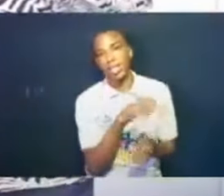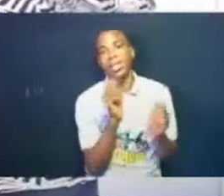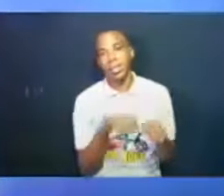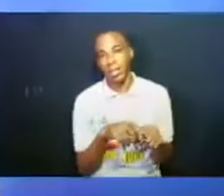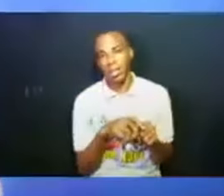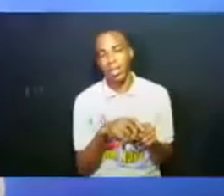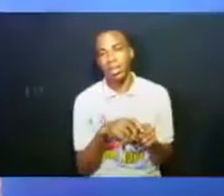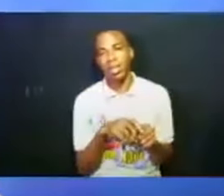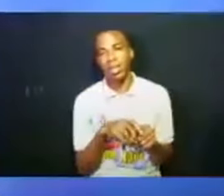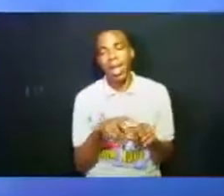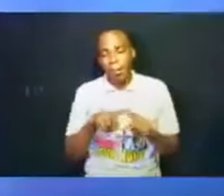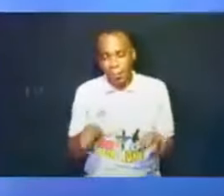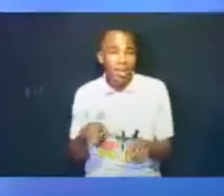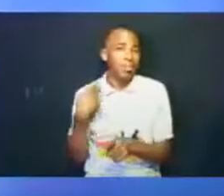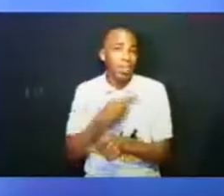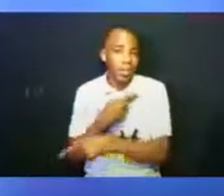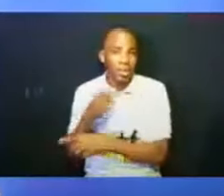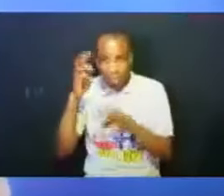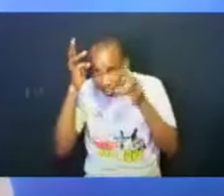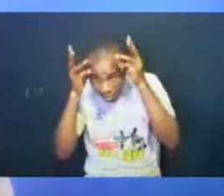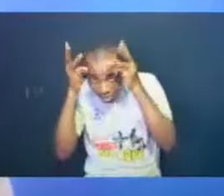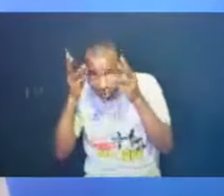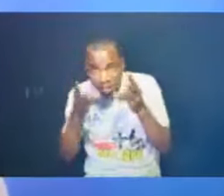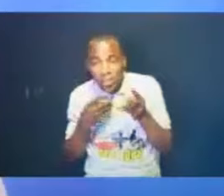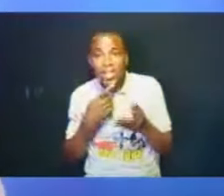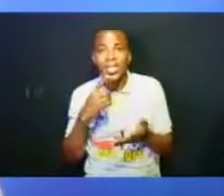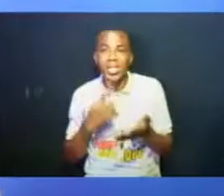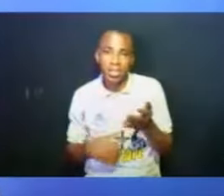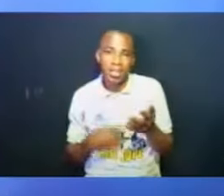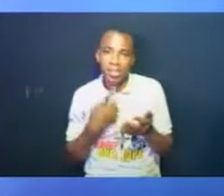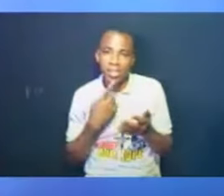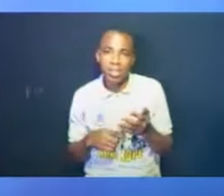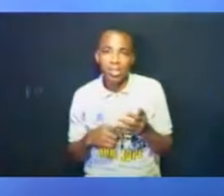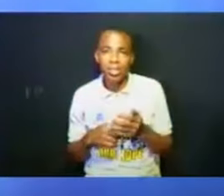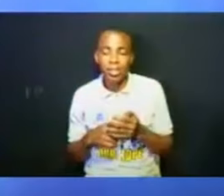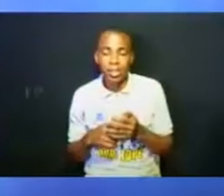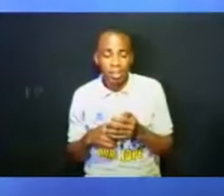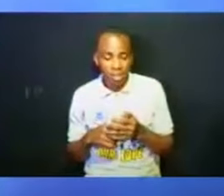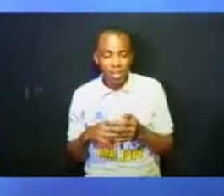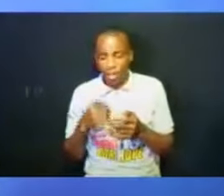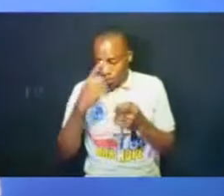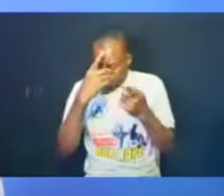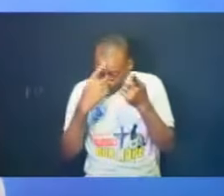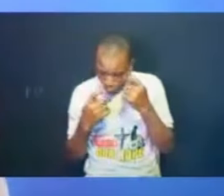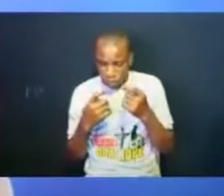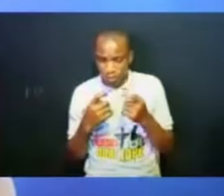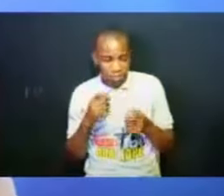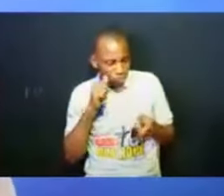the pastor's worry is that this woman is so hot